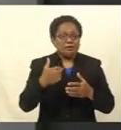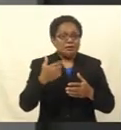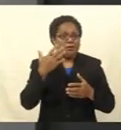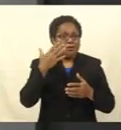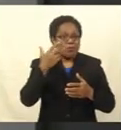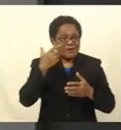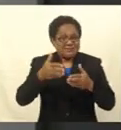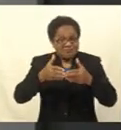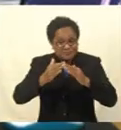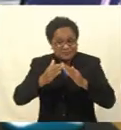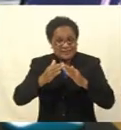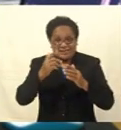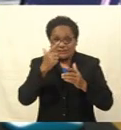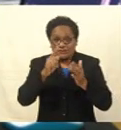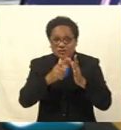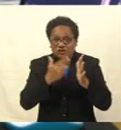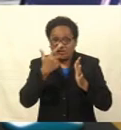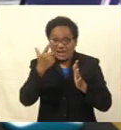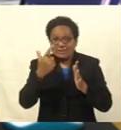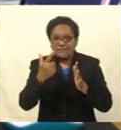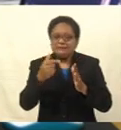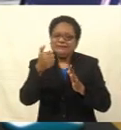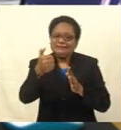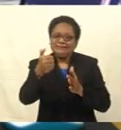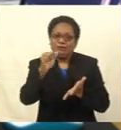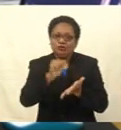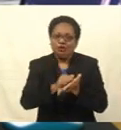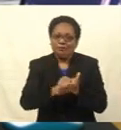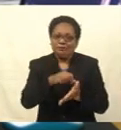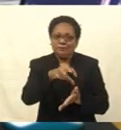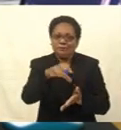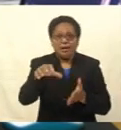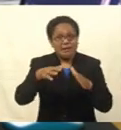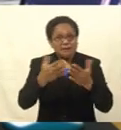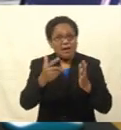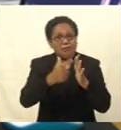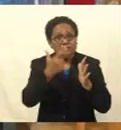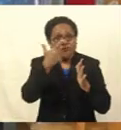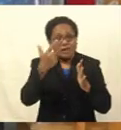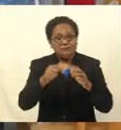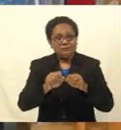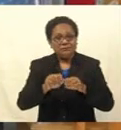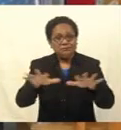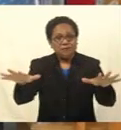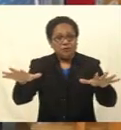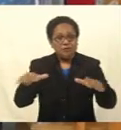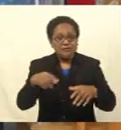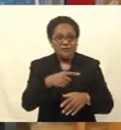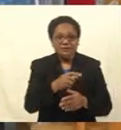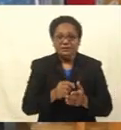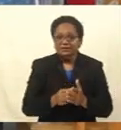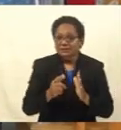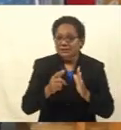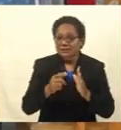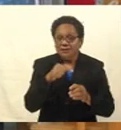6 shops. And today I think there are 50 plus. I feel proud of it.